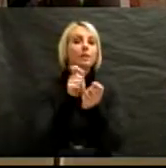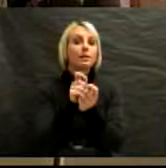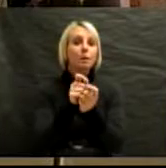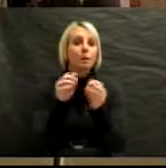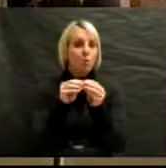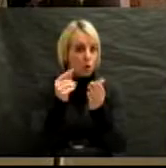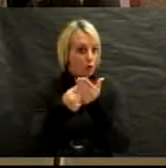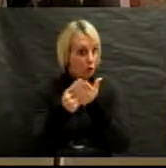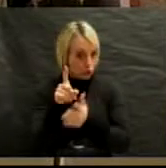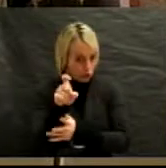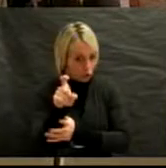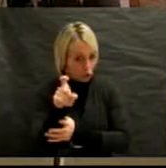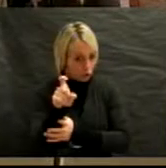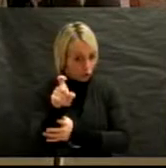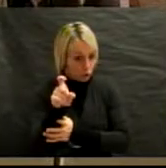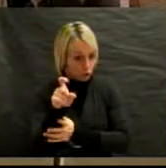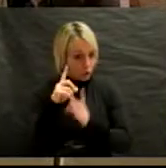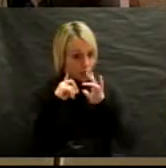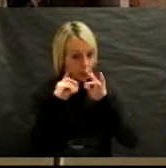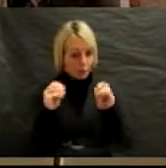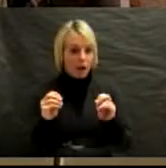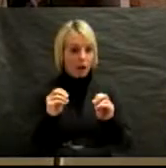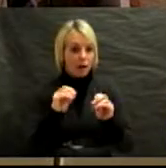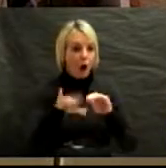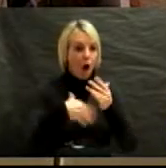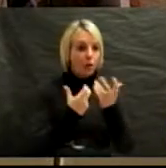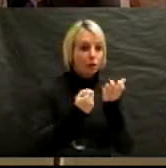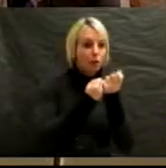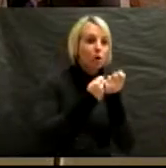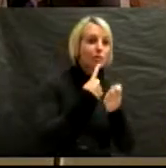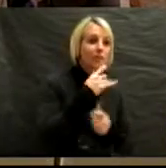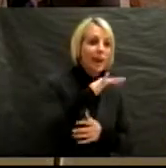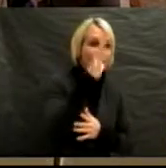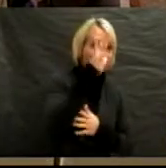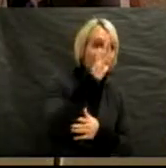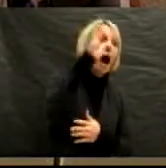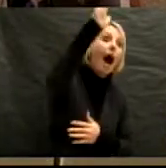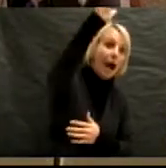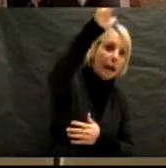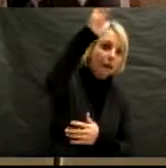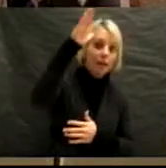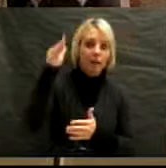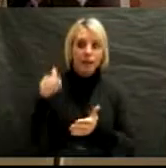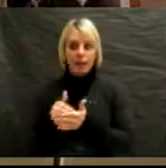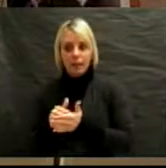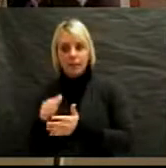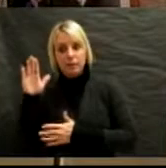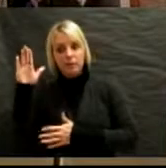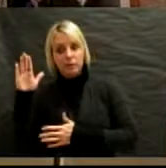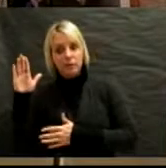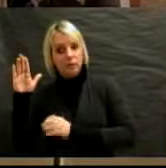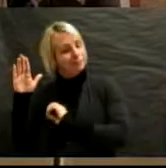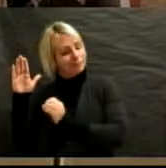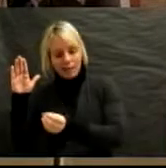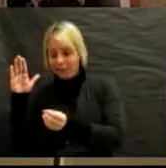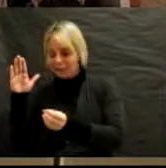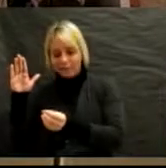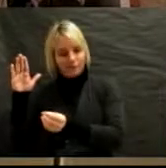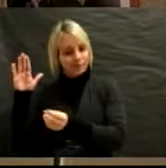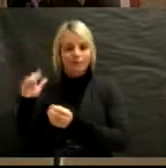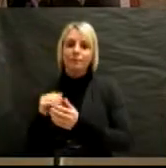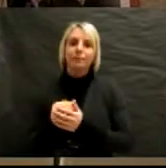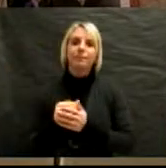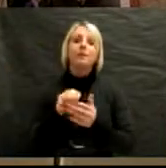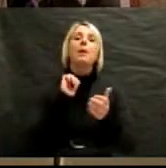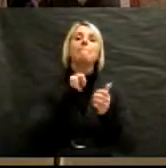Hearing none, all those in favor signify by saying aye. Aye. Opposed, same sign. Motion carries. We